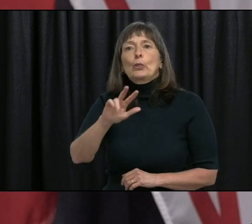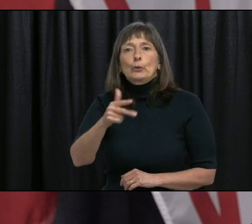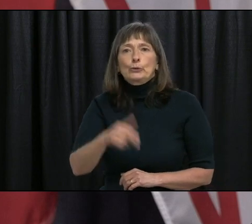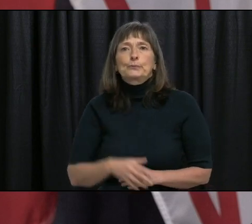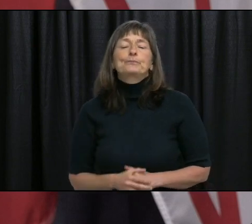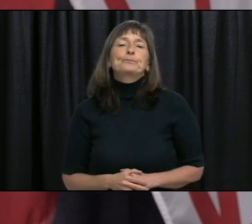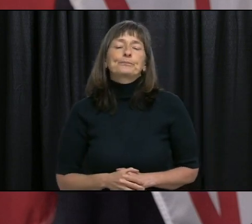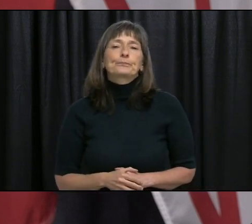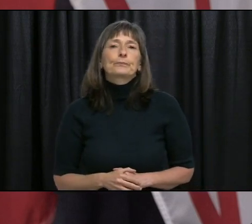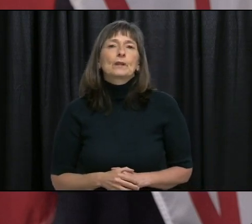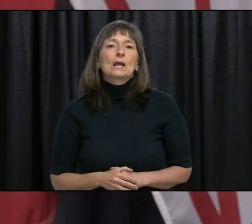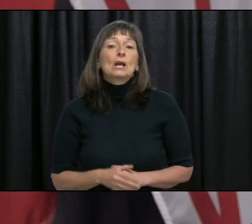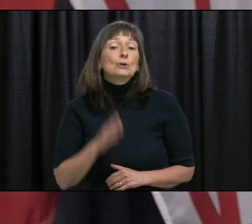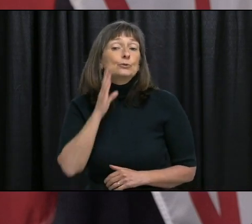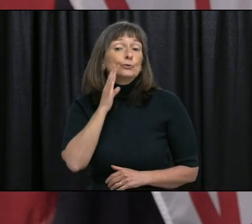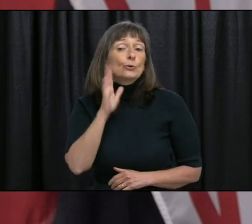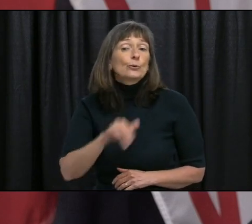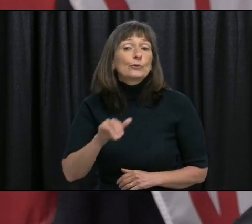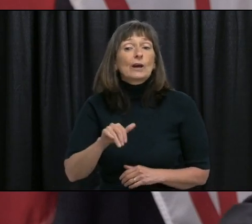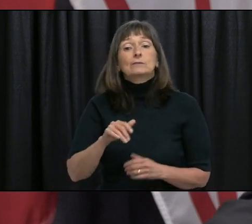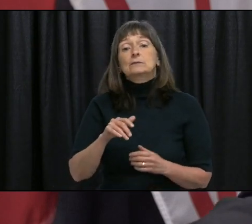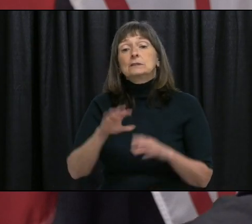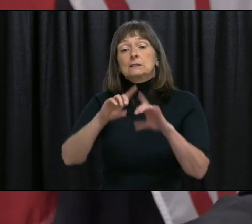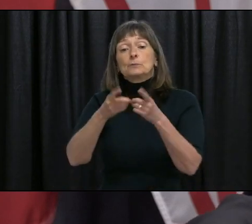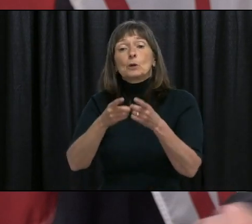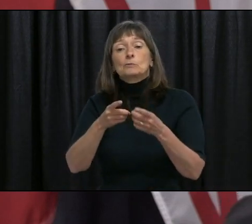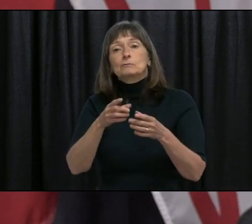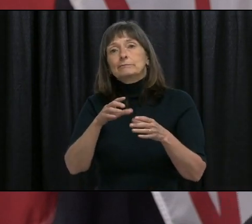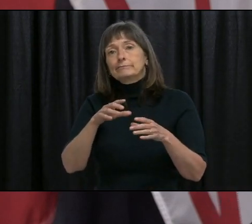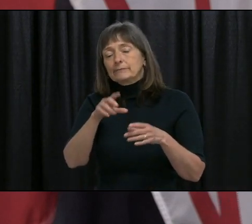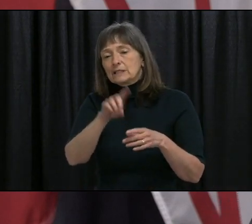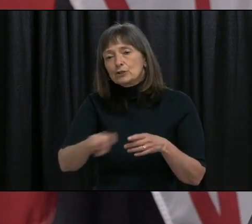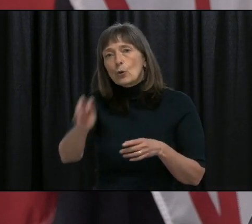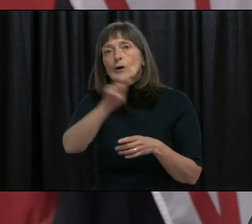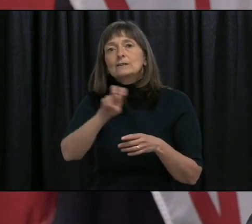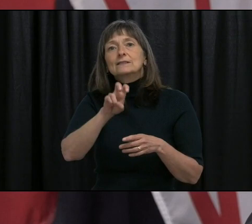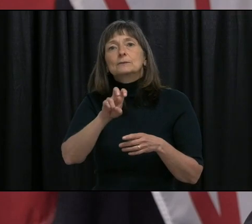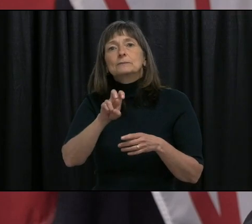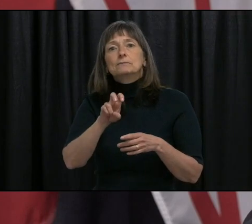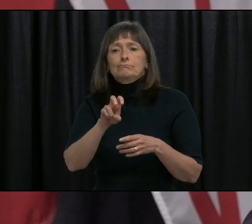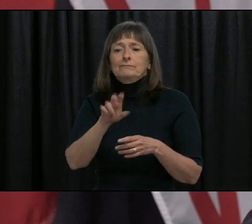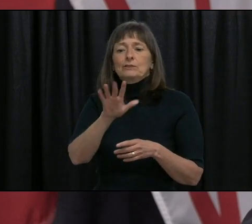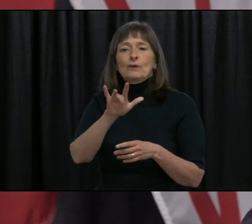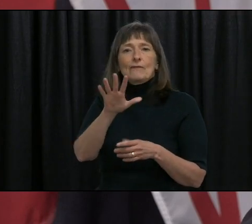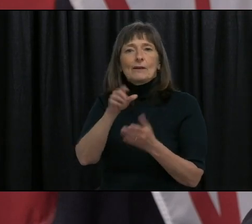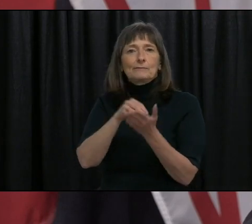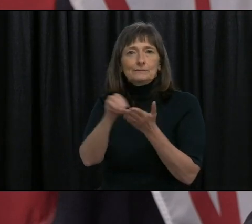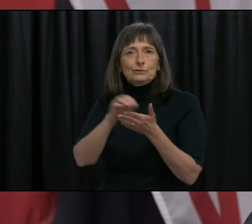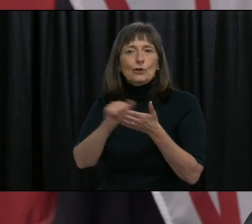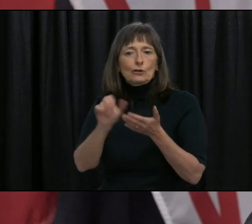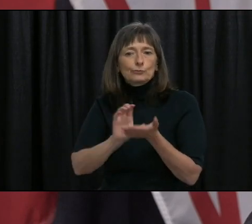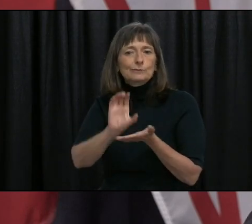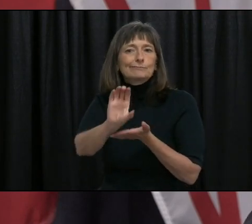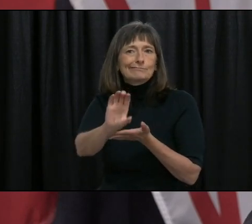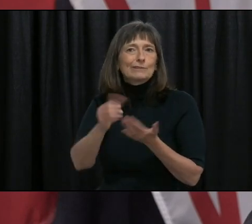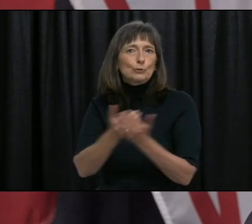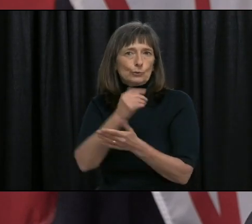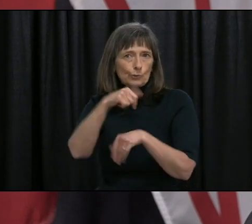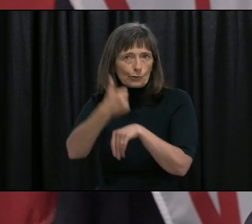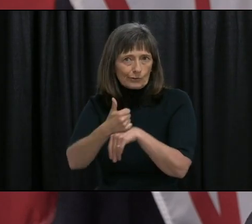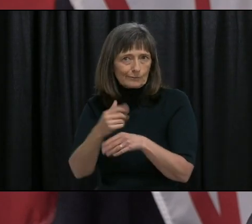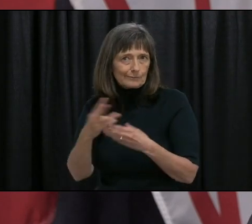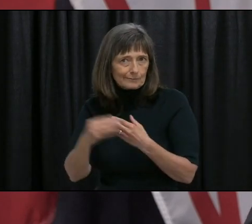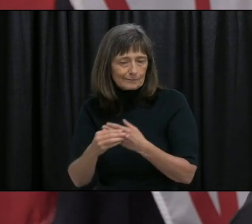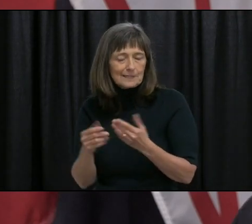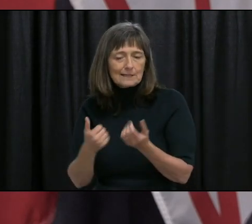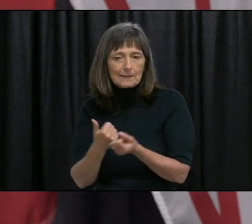the industry of tourism and hospitality support program. That was a nearly $25 million program that we just recently put in place, and that